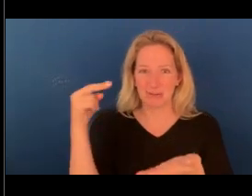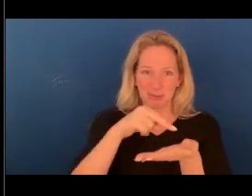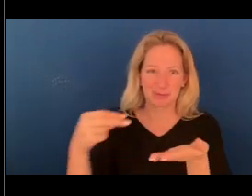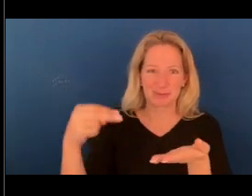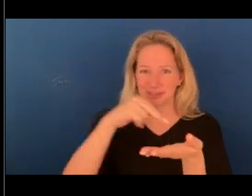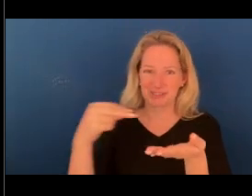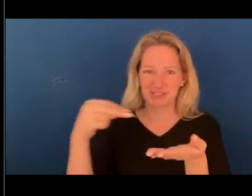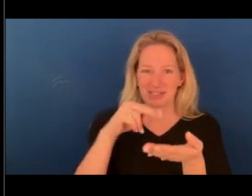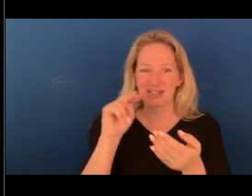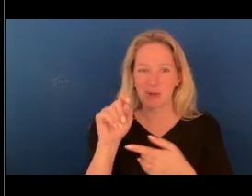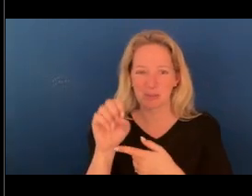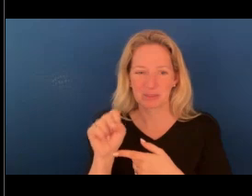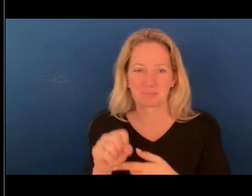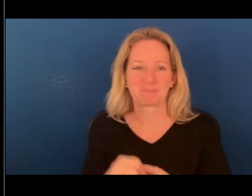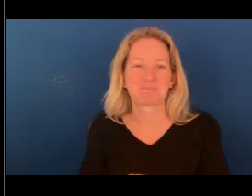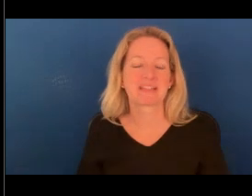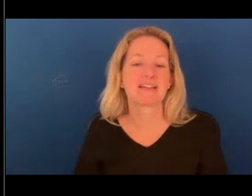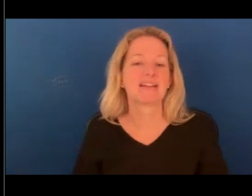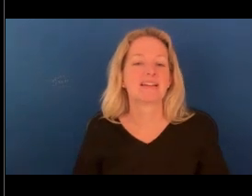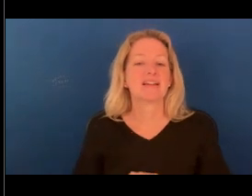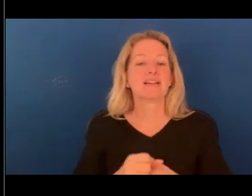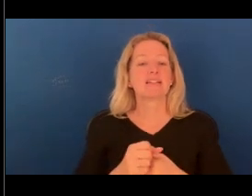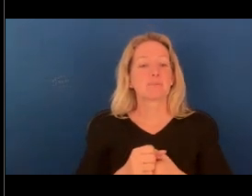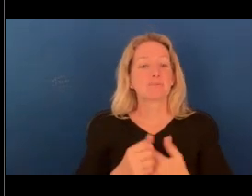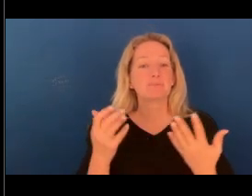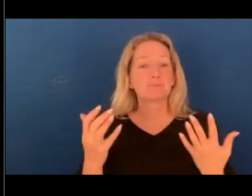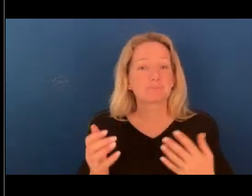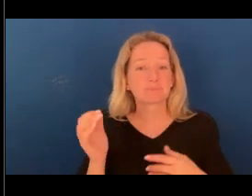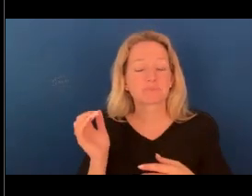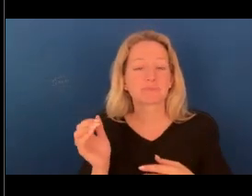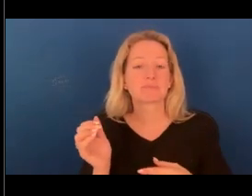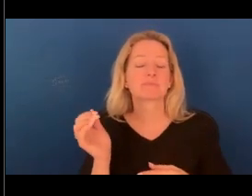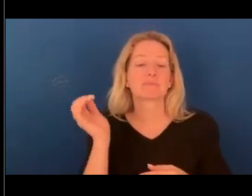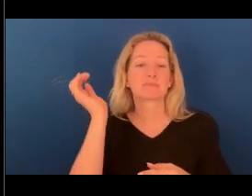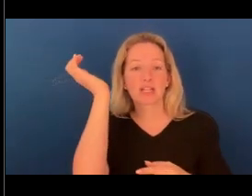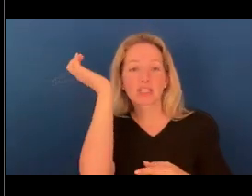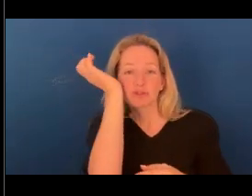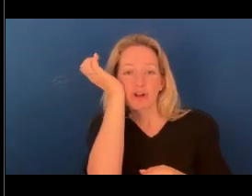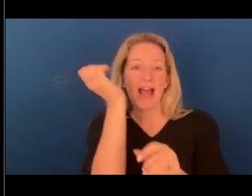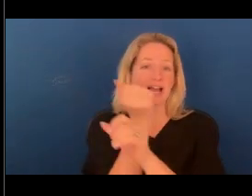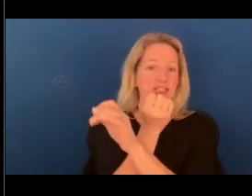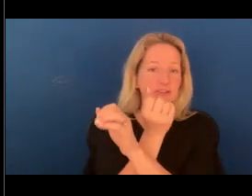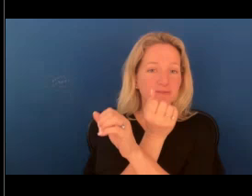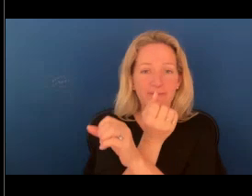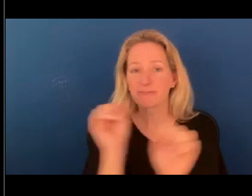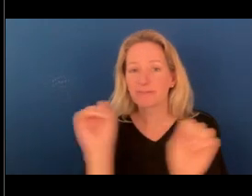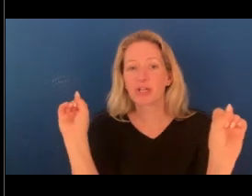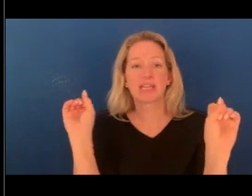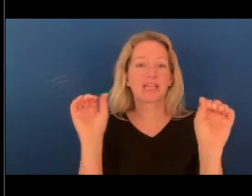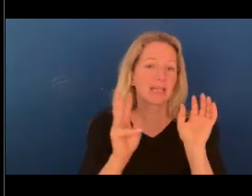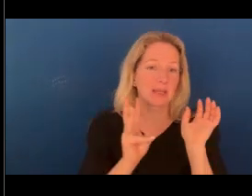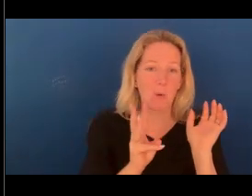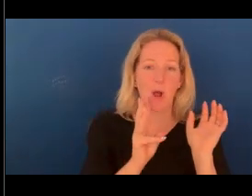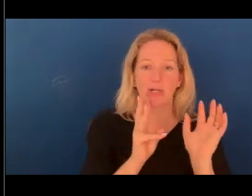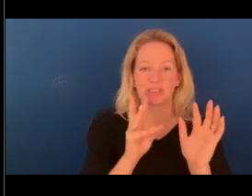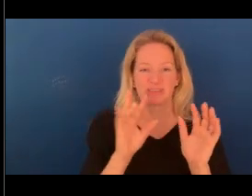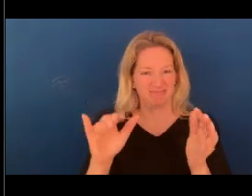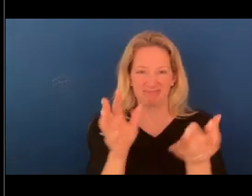So, Trash-Free Waters. Trash-Free Waters is a voluntary, non-statutory program that was created in 2013, so a very recent